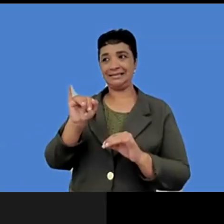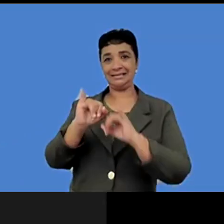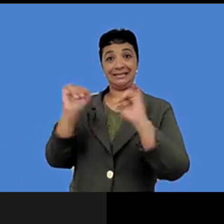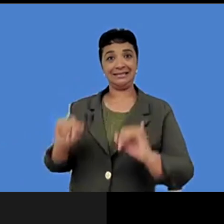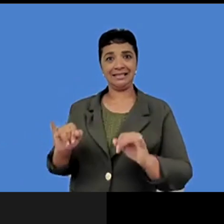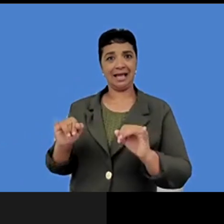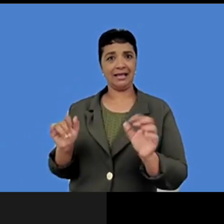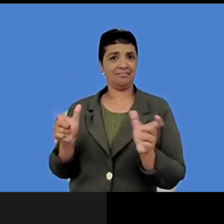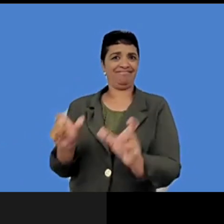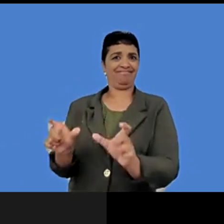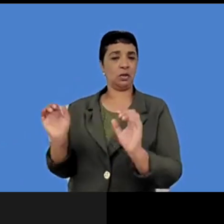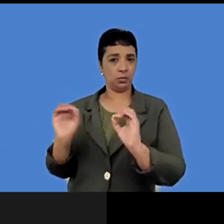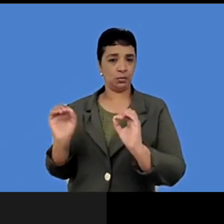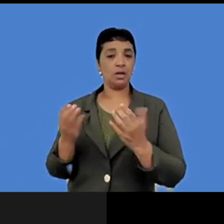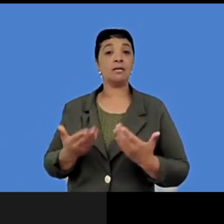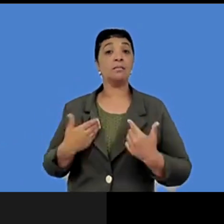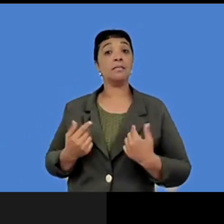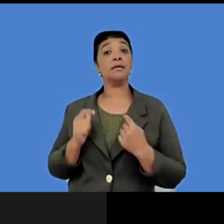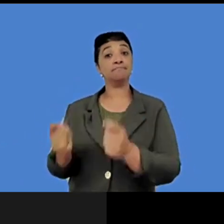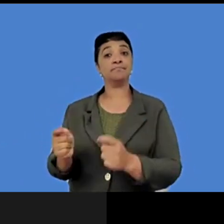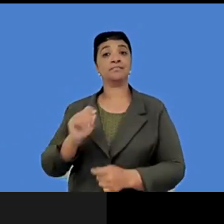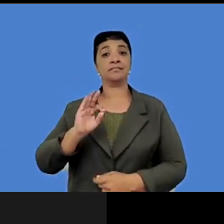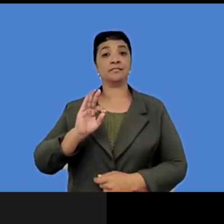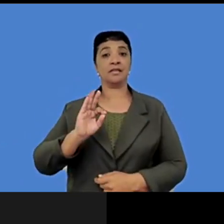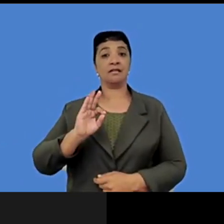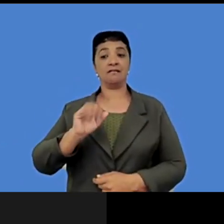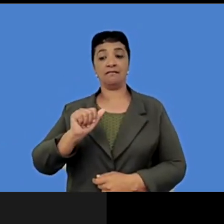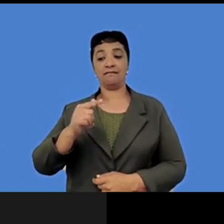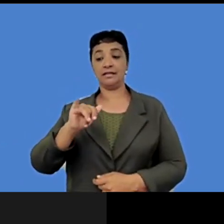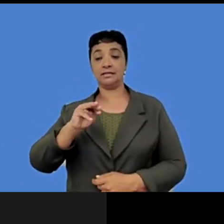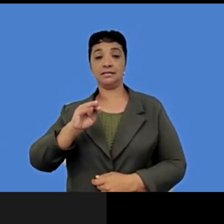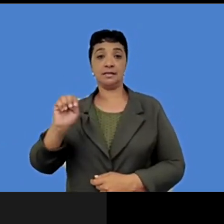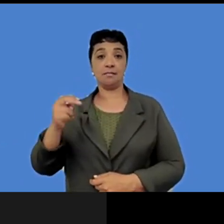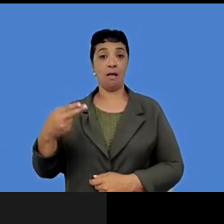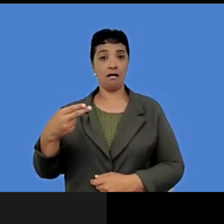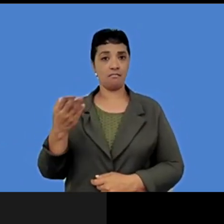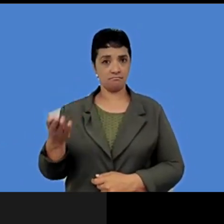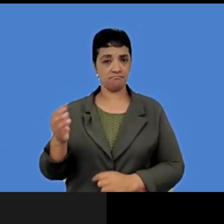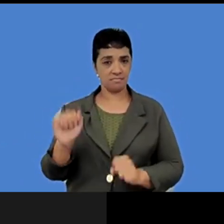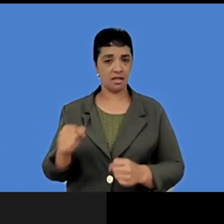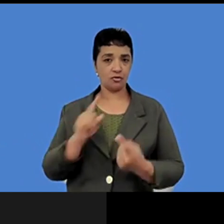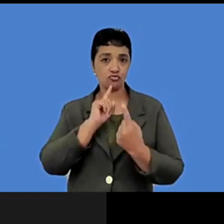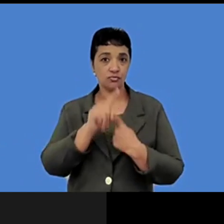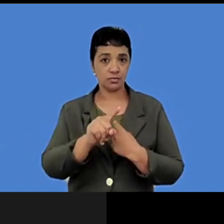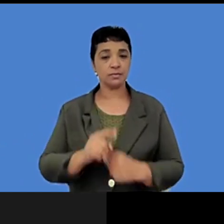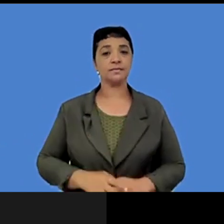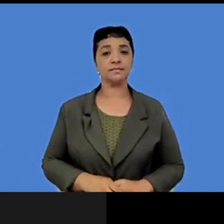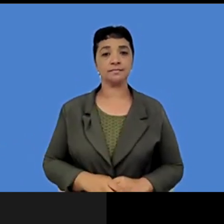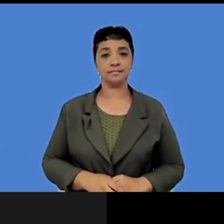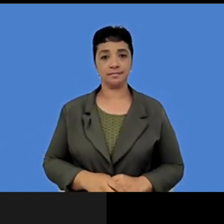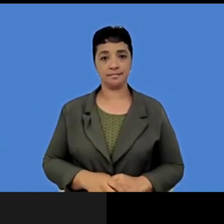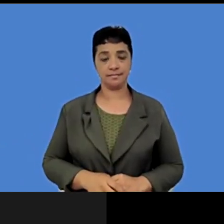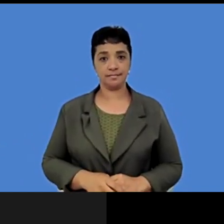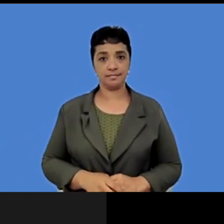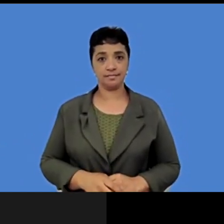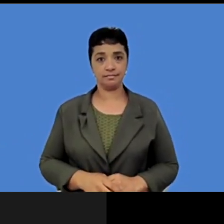all. So I would hang over maybe to Fatima if she's here. as to